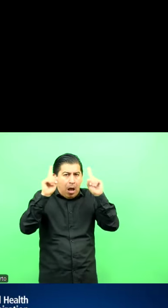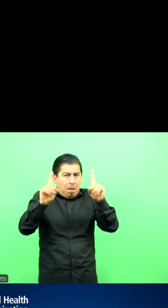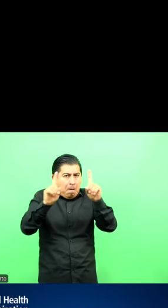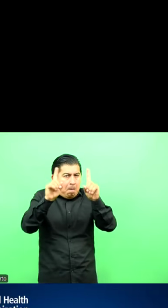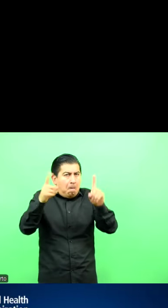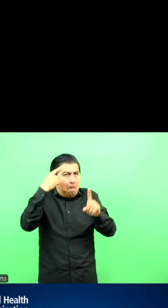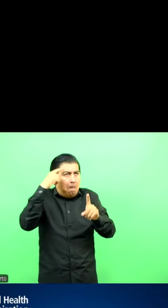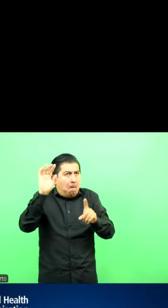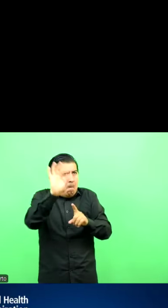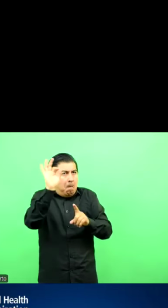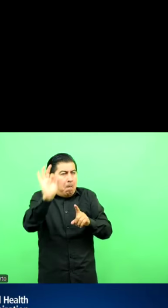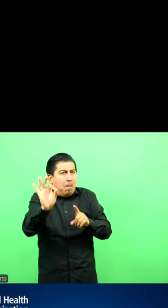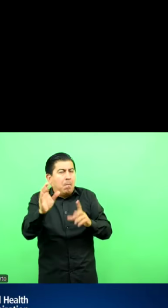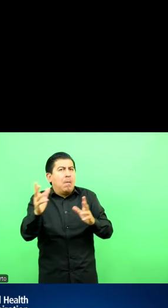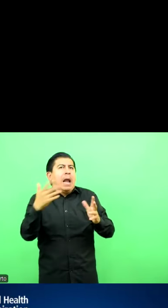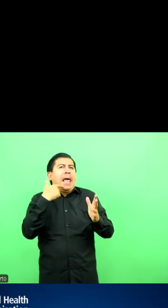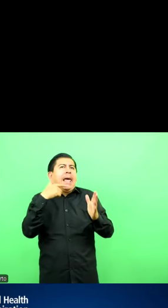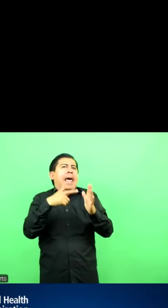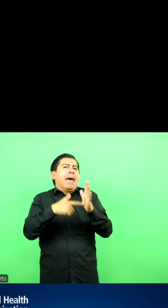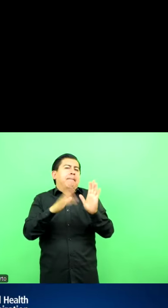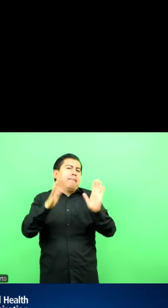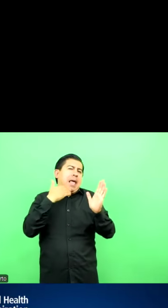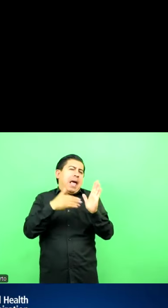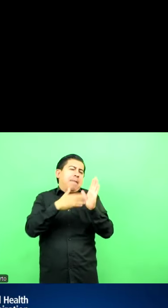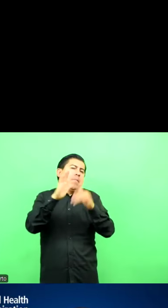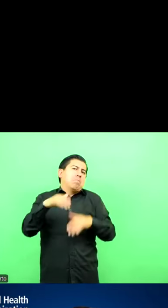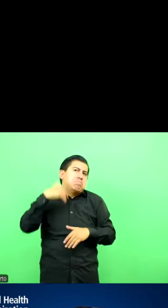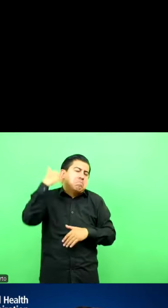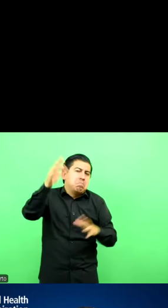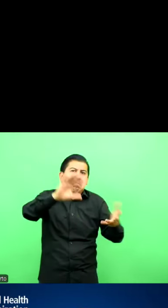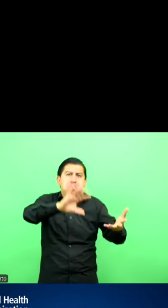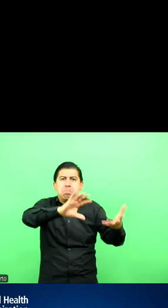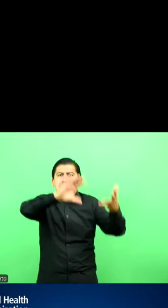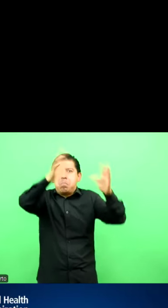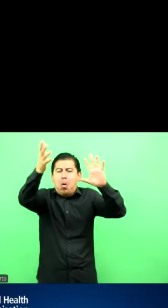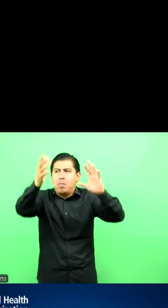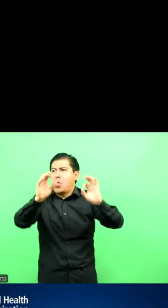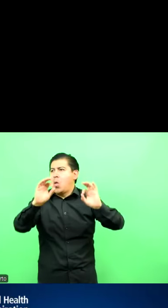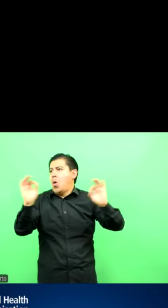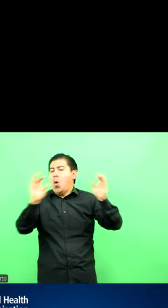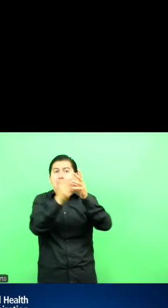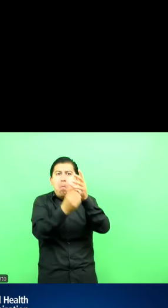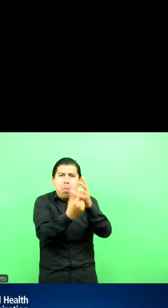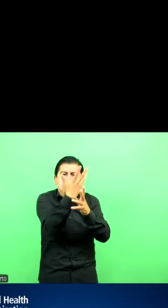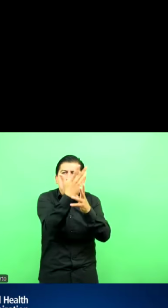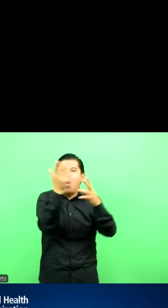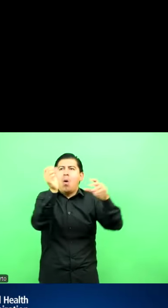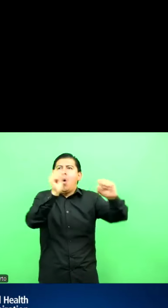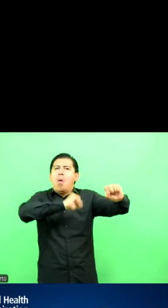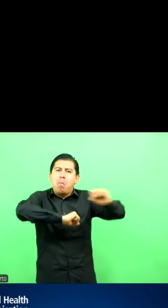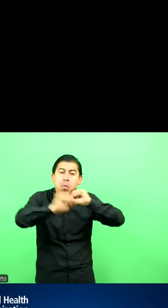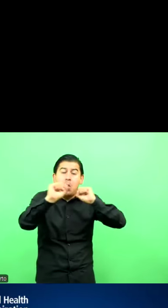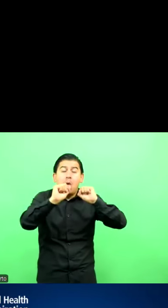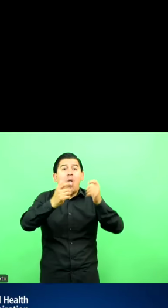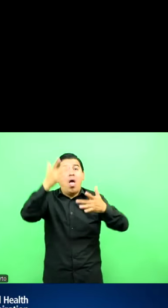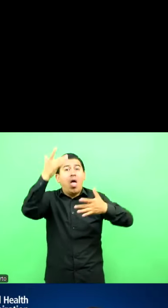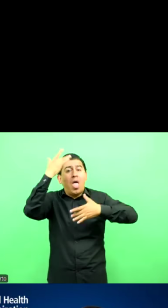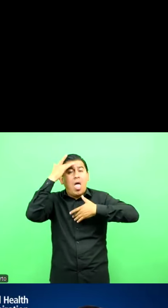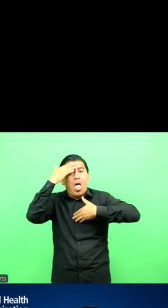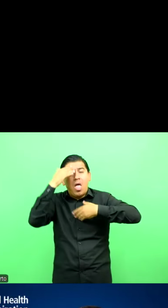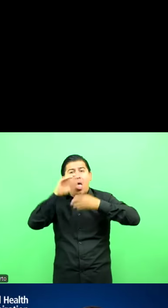like, special or like, health sector or any other specific sector. If you see the interconnected risk